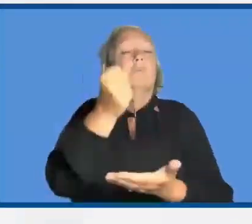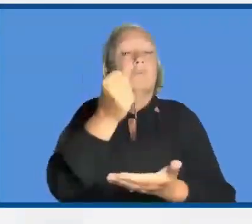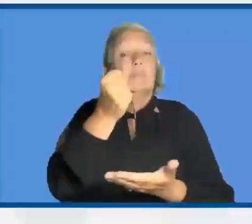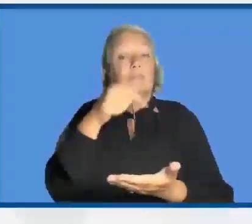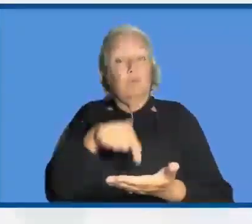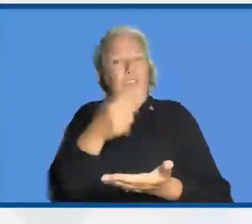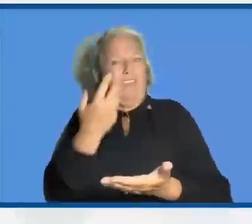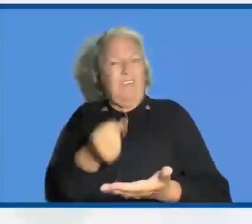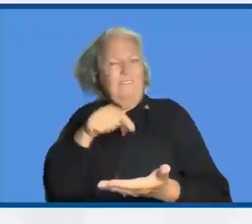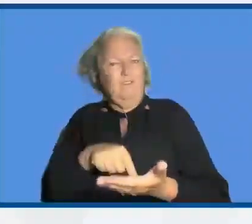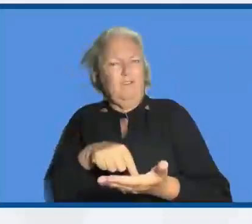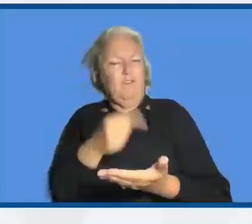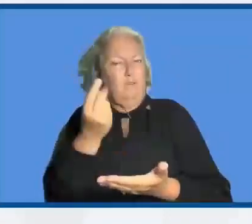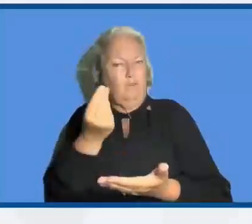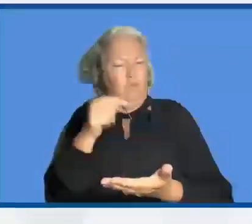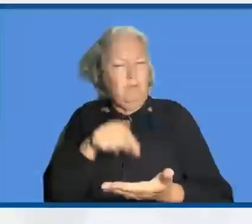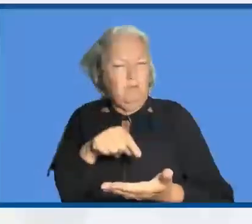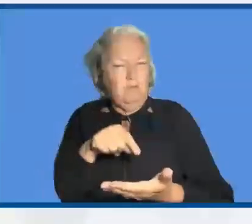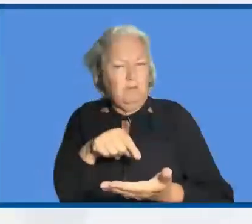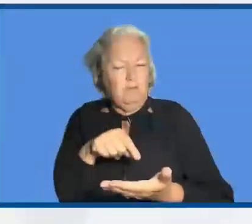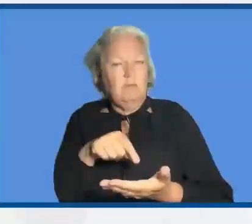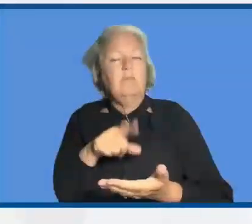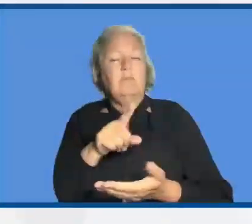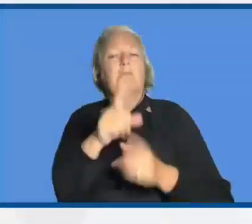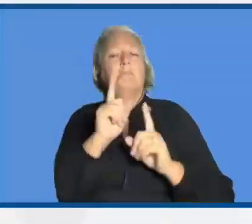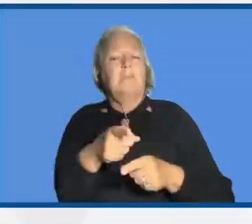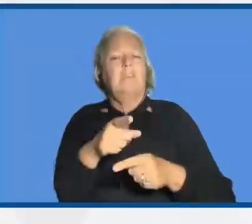that priorities need to be organized very well.